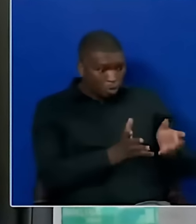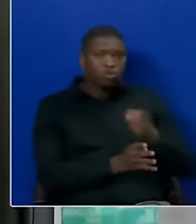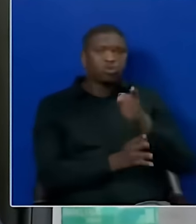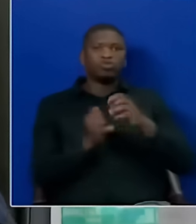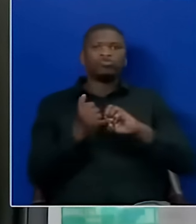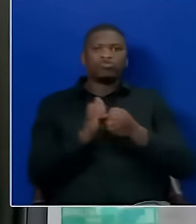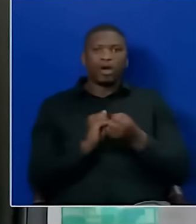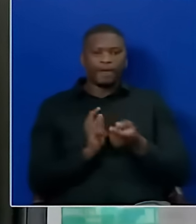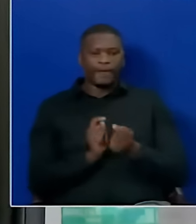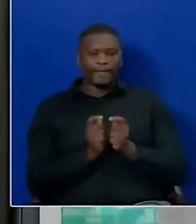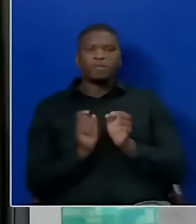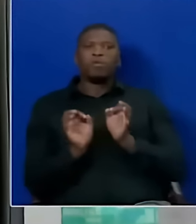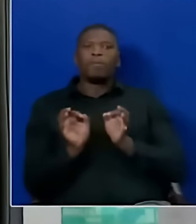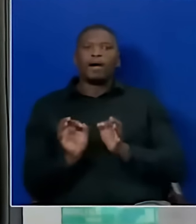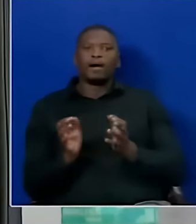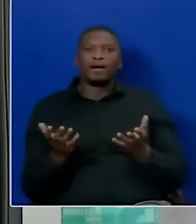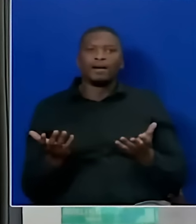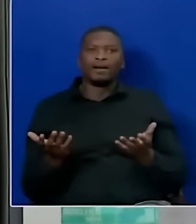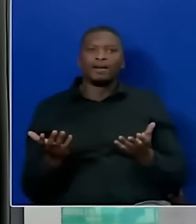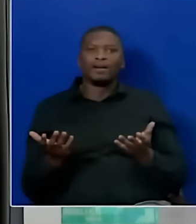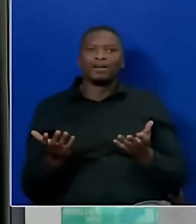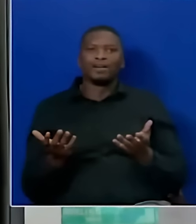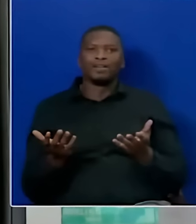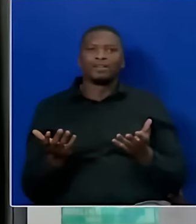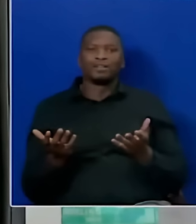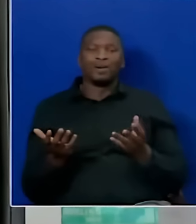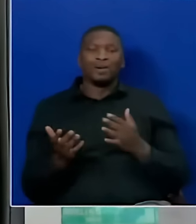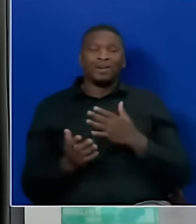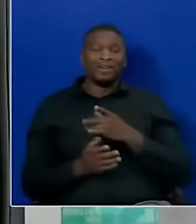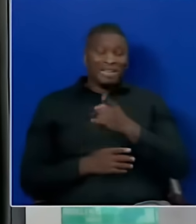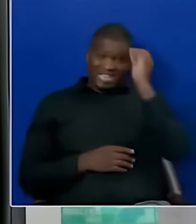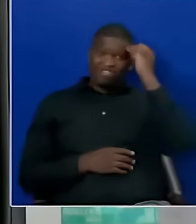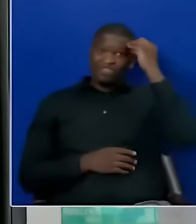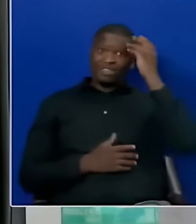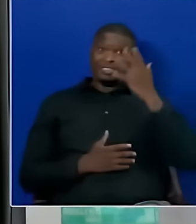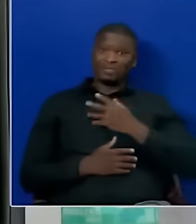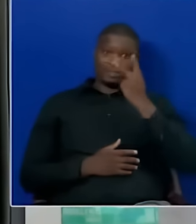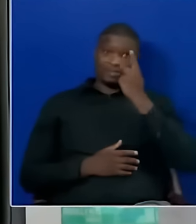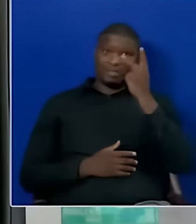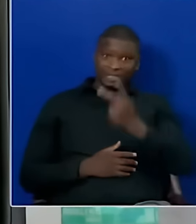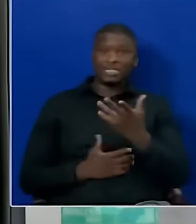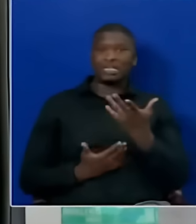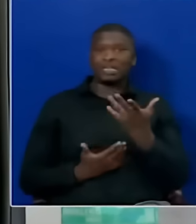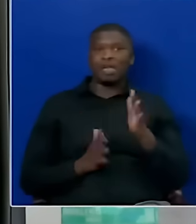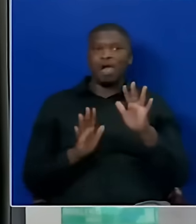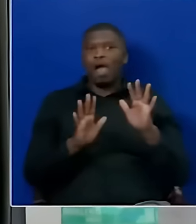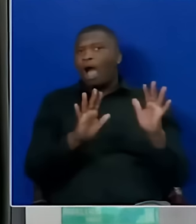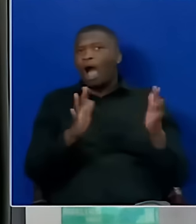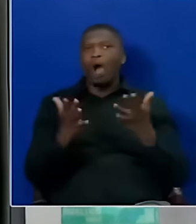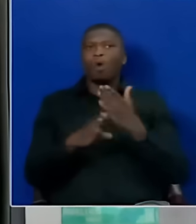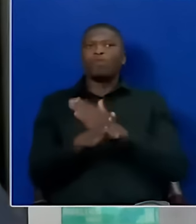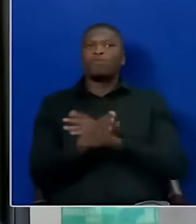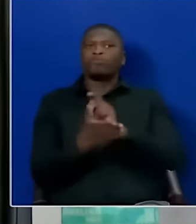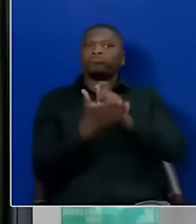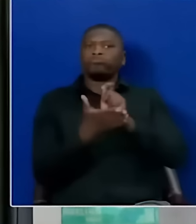number. So it will be interesting to see in the original seal bag, how was it written? That